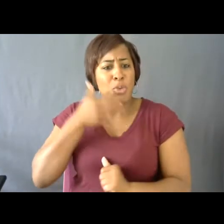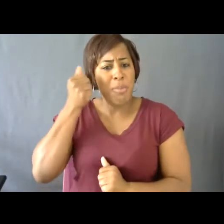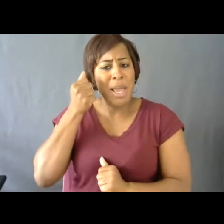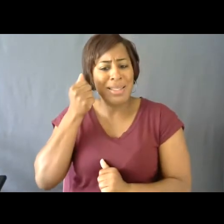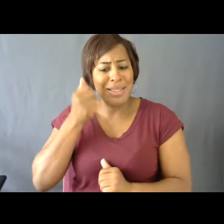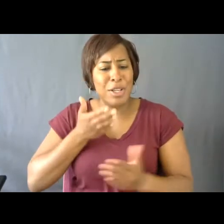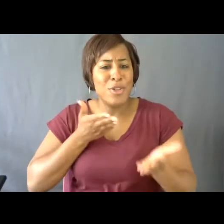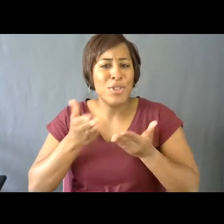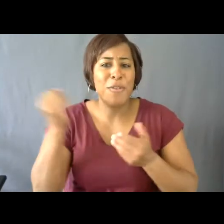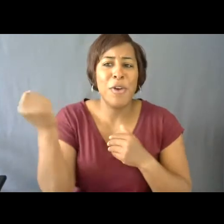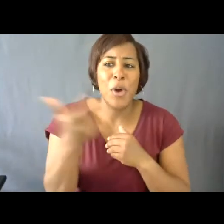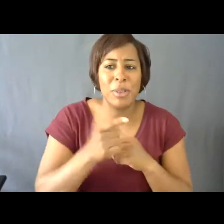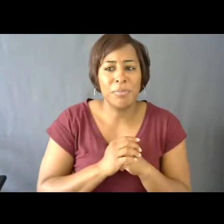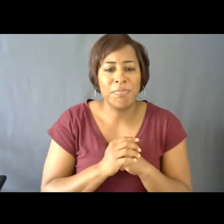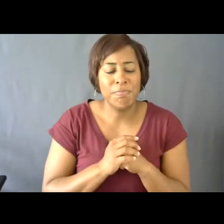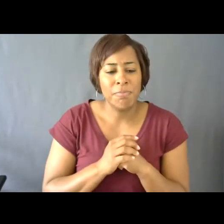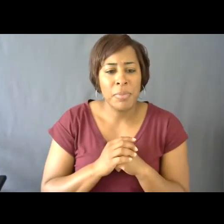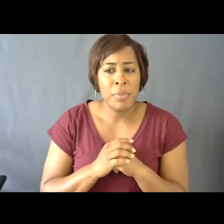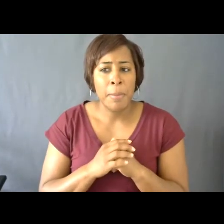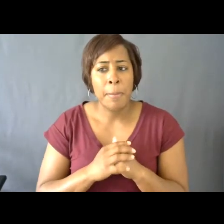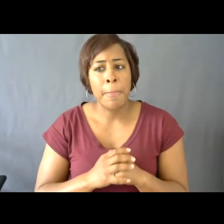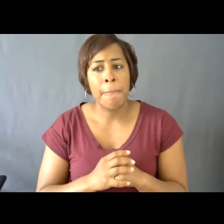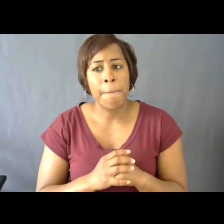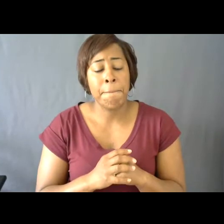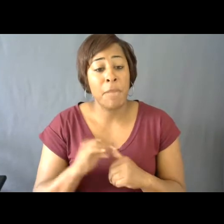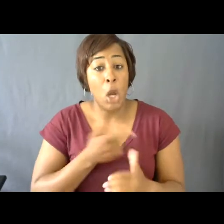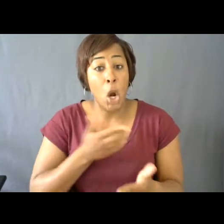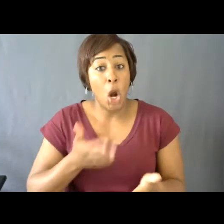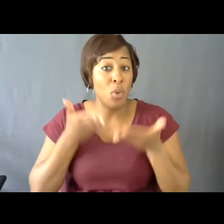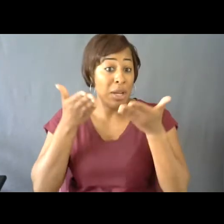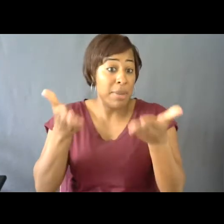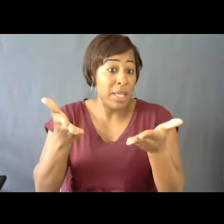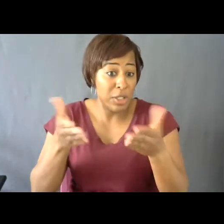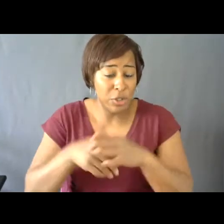everyone. As far as our recommendations go,